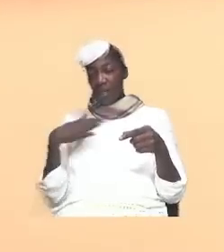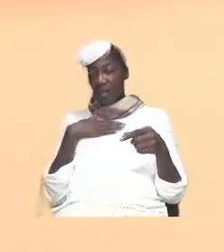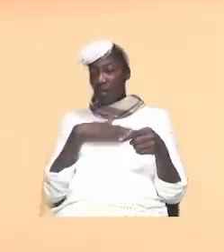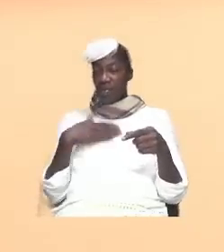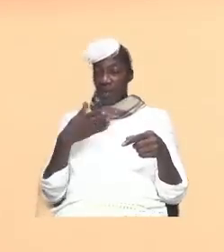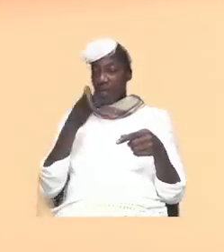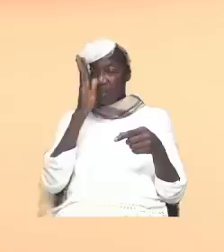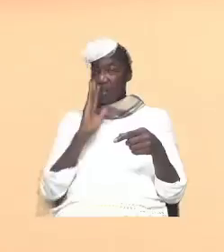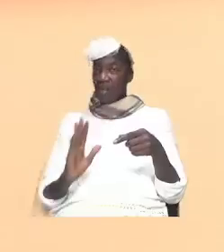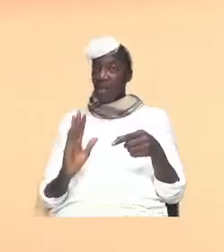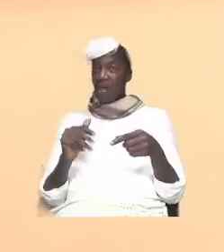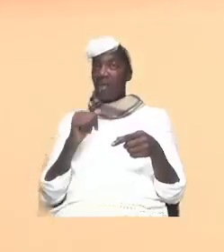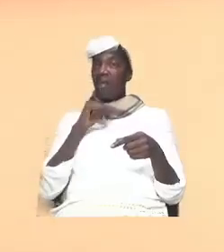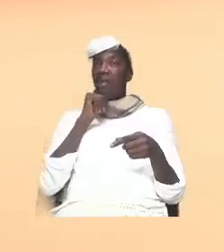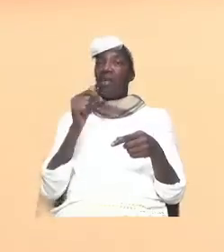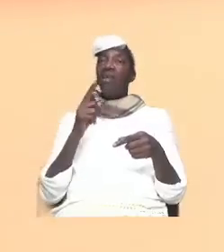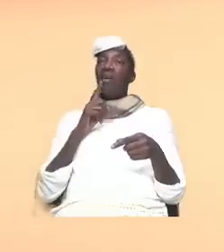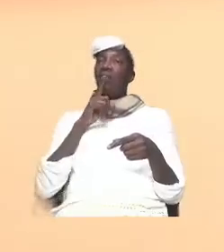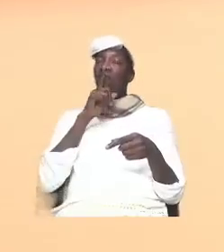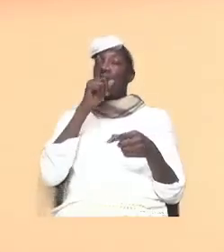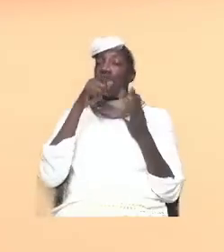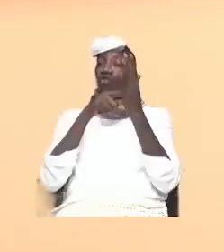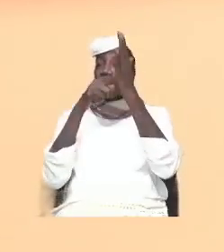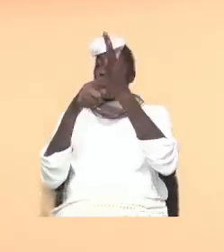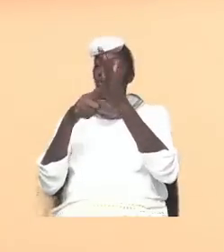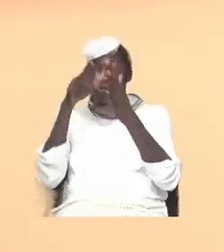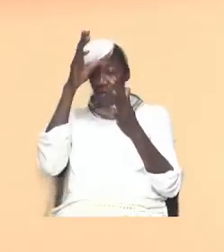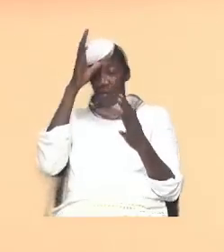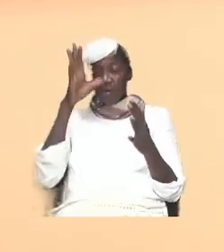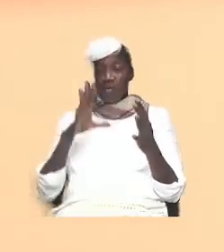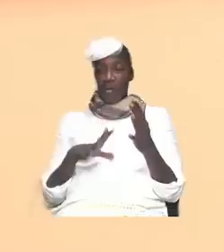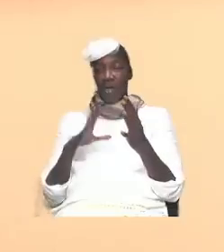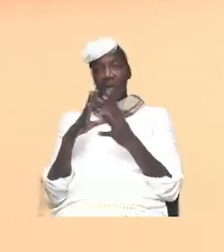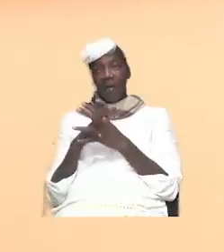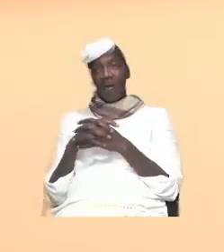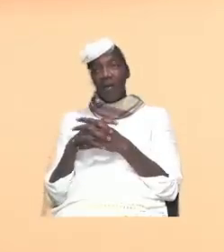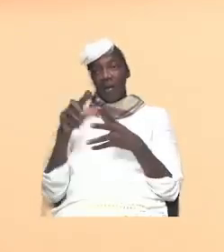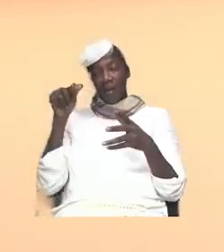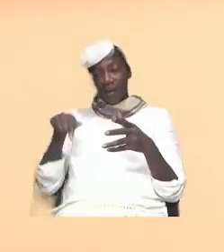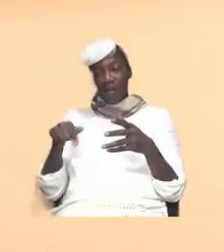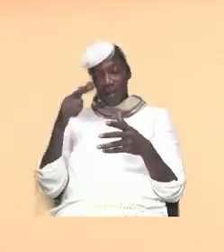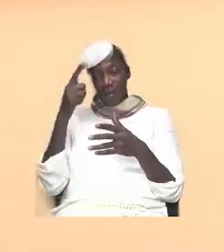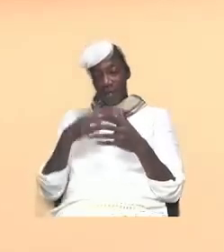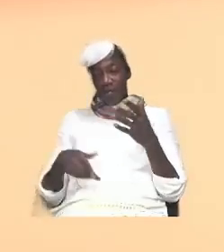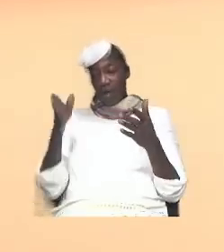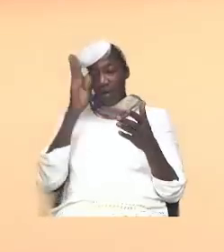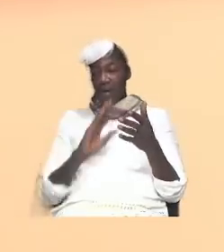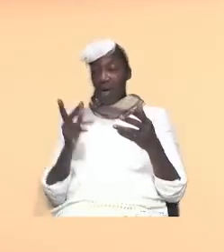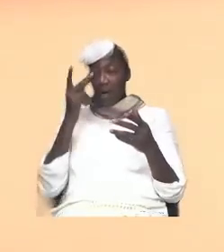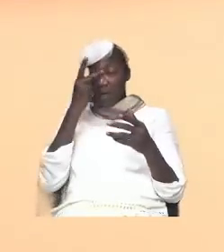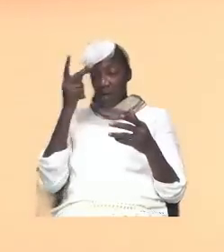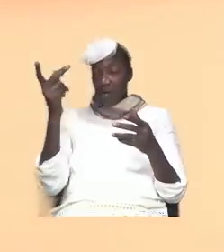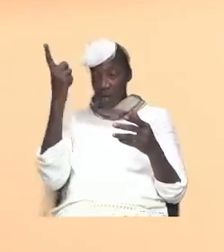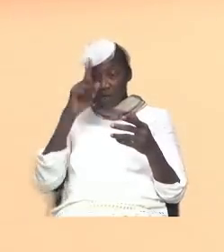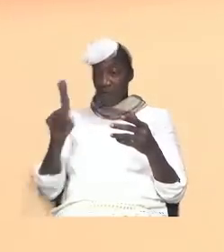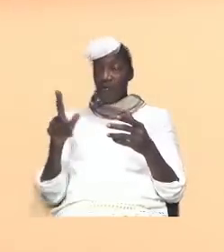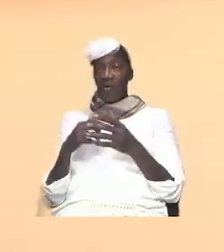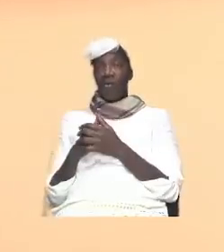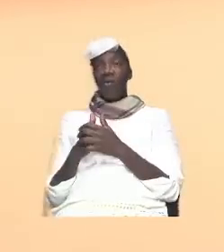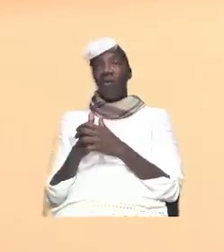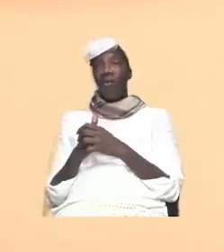God and not to show off on men. And this is what God is going to be looking for.